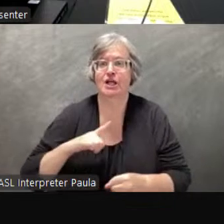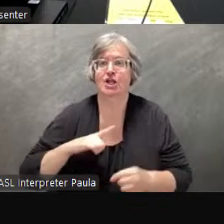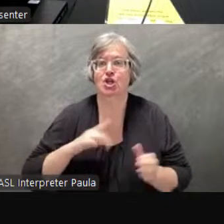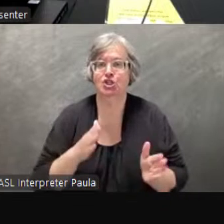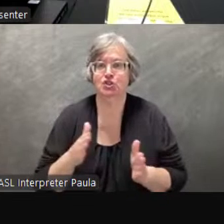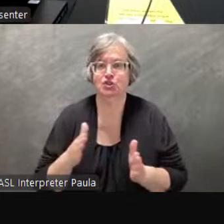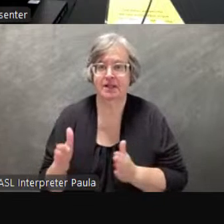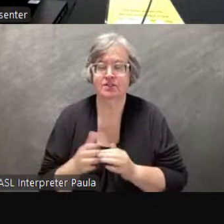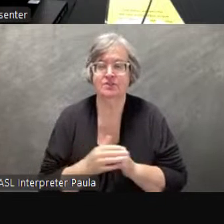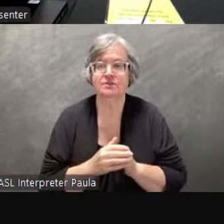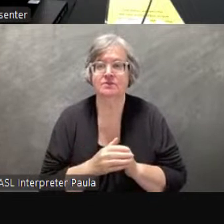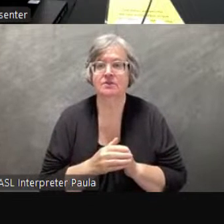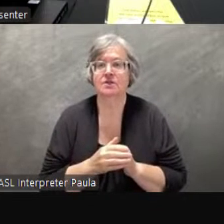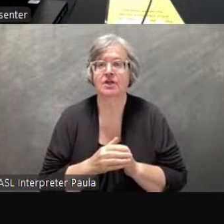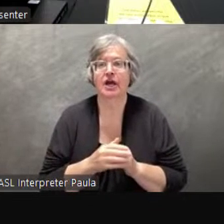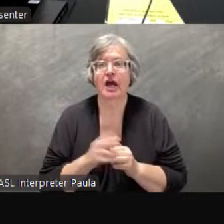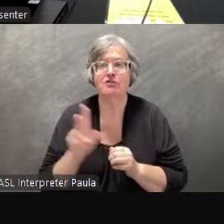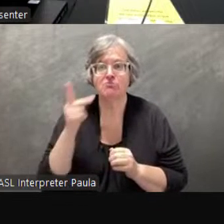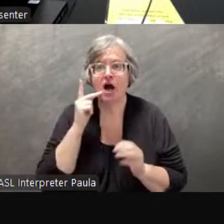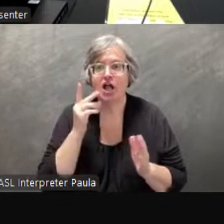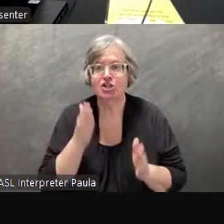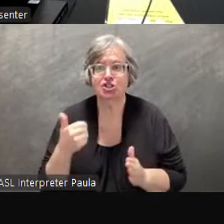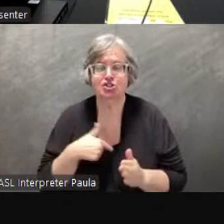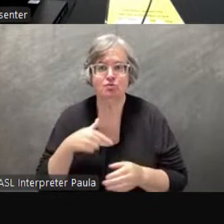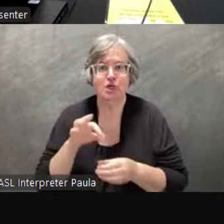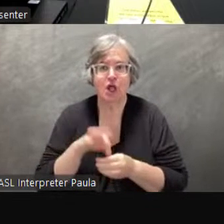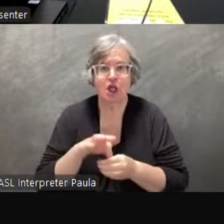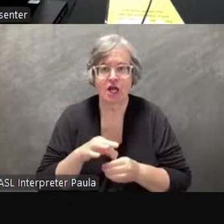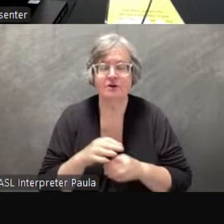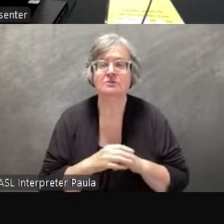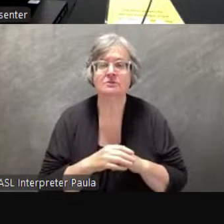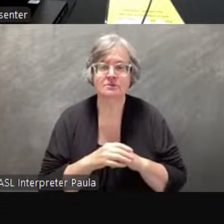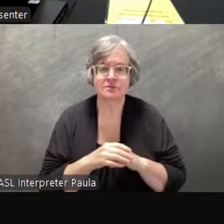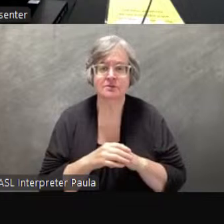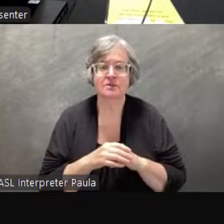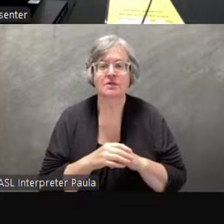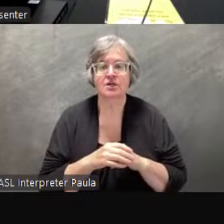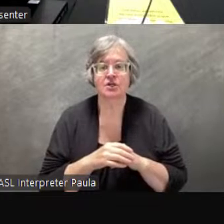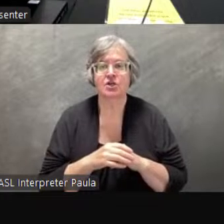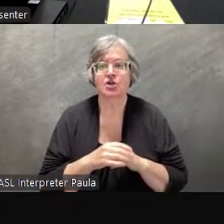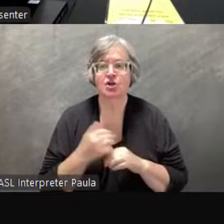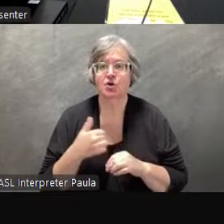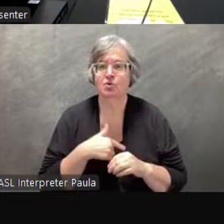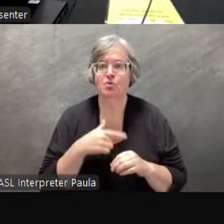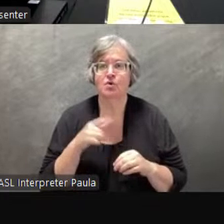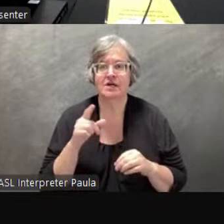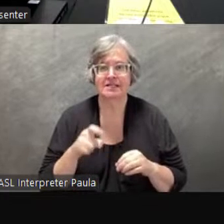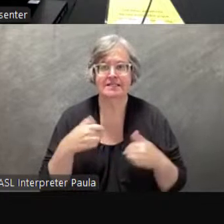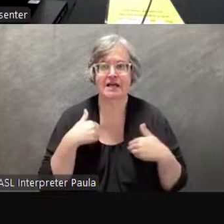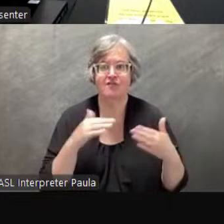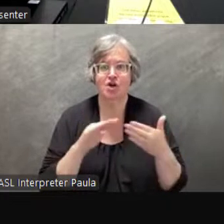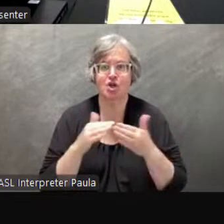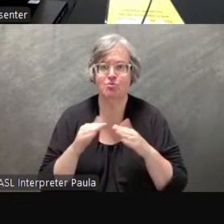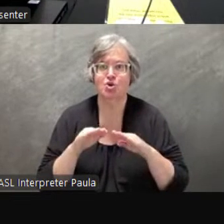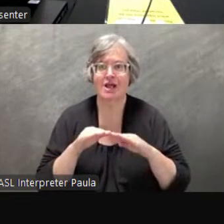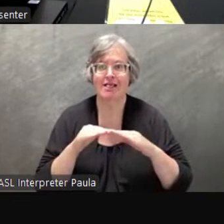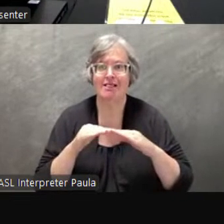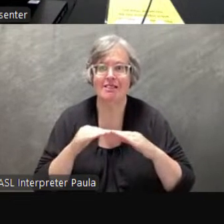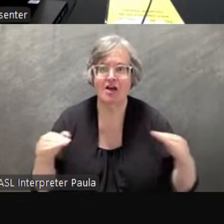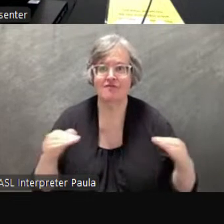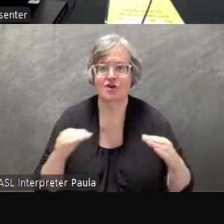and our elected officials. Some kind of way, this kind of information needs to get down to a community level.